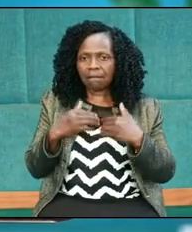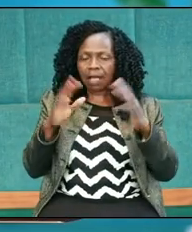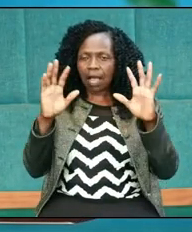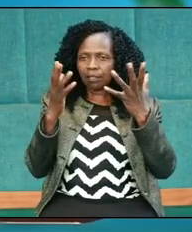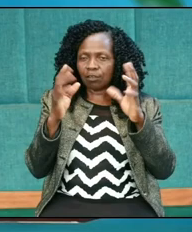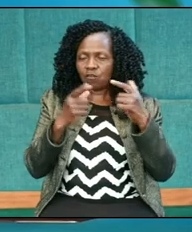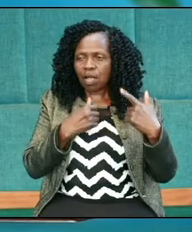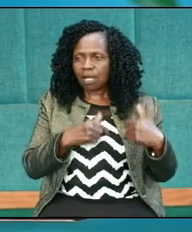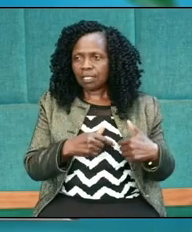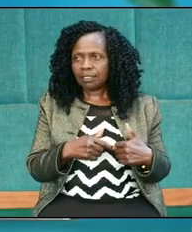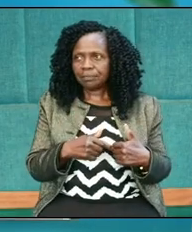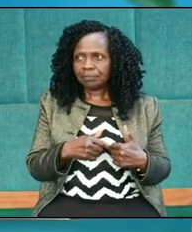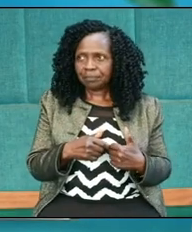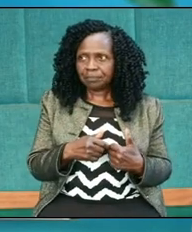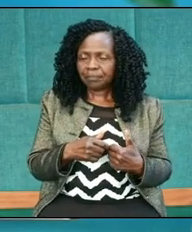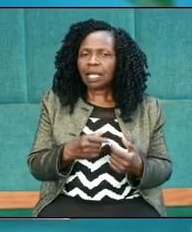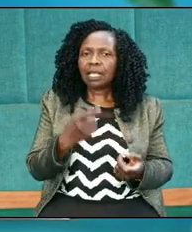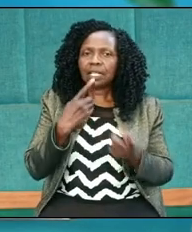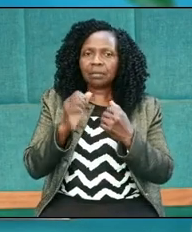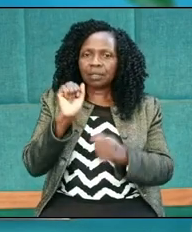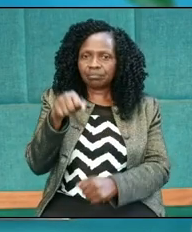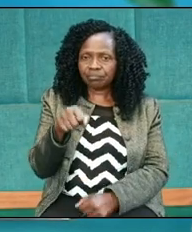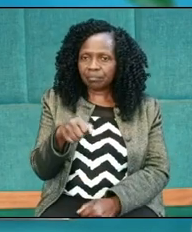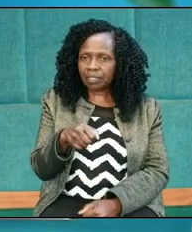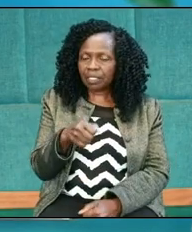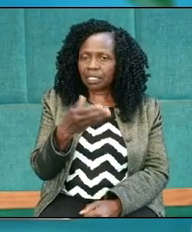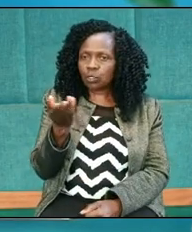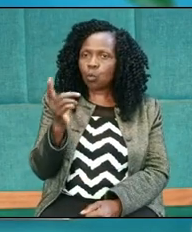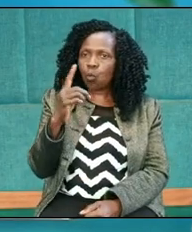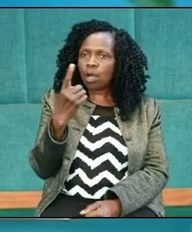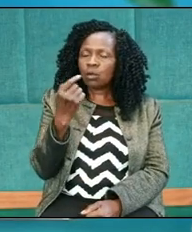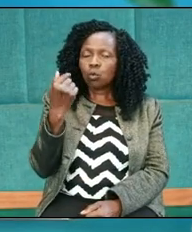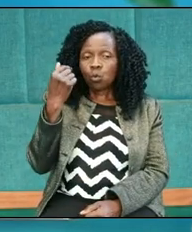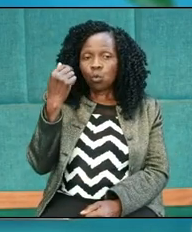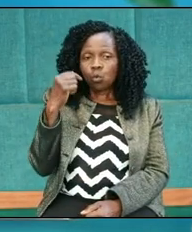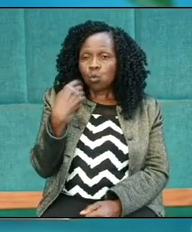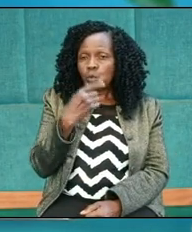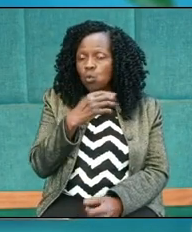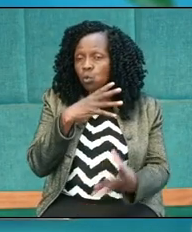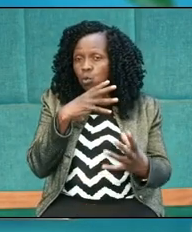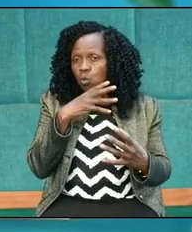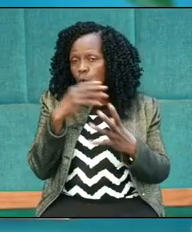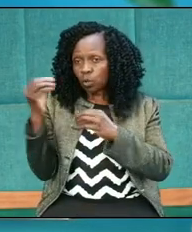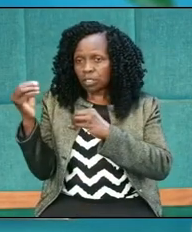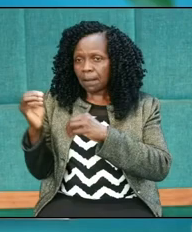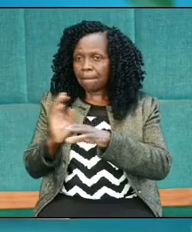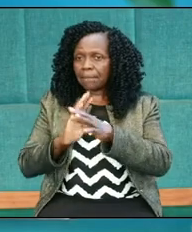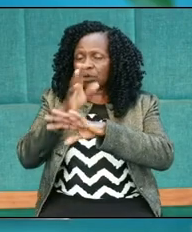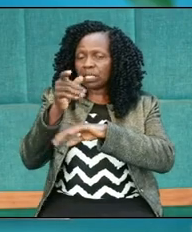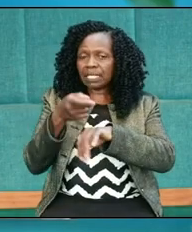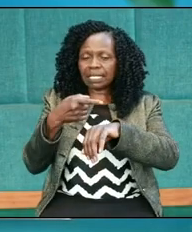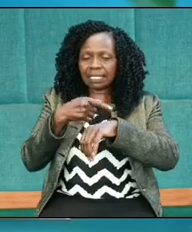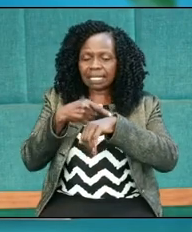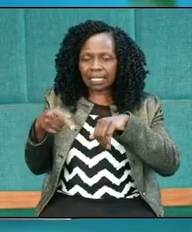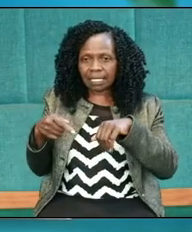to actually tell them, yes, there's one who knows beyond the surgery.